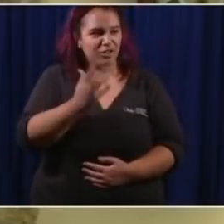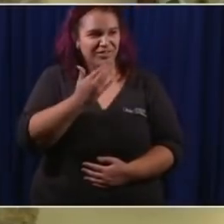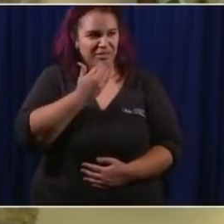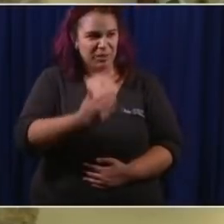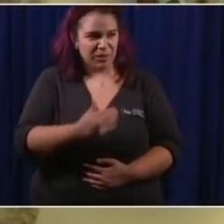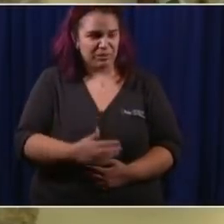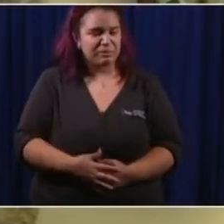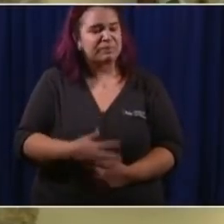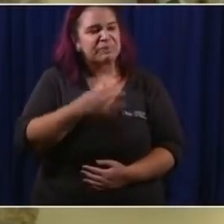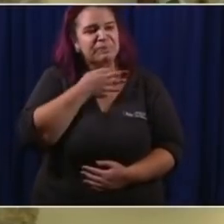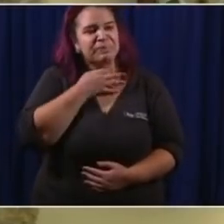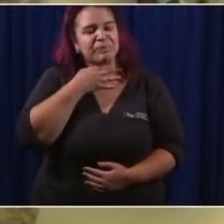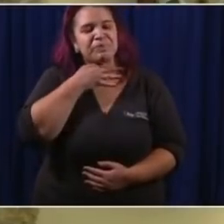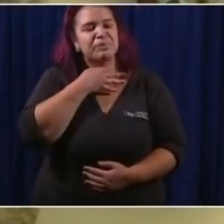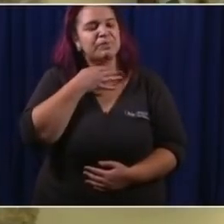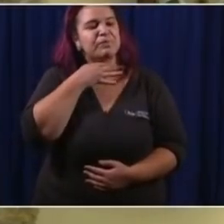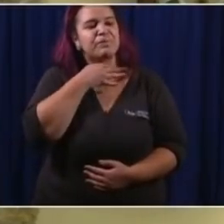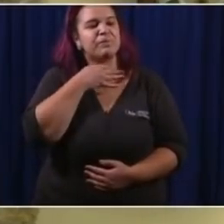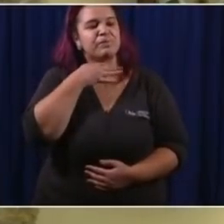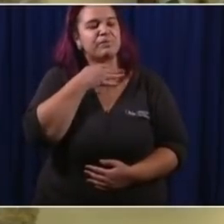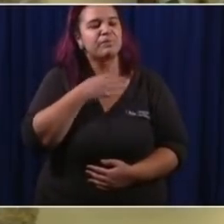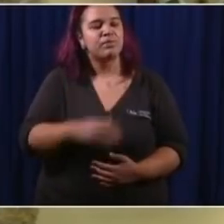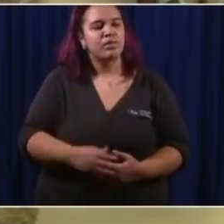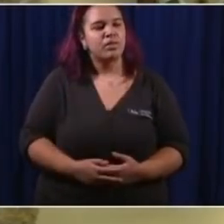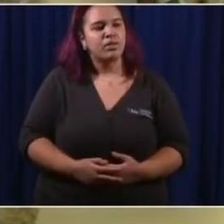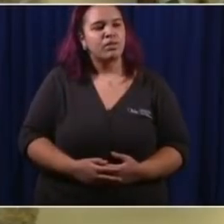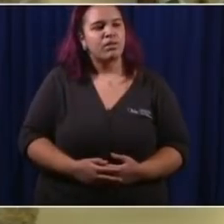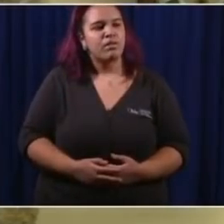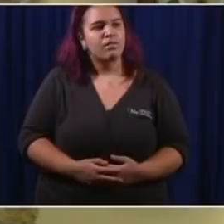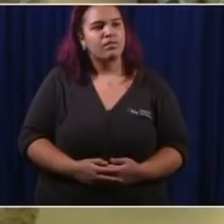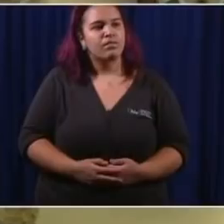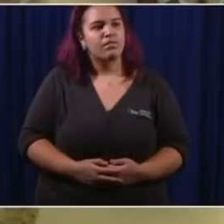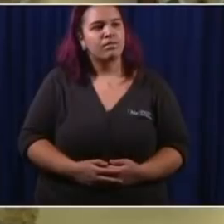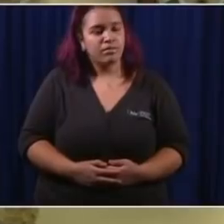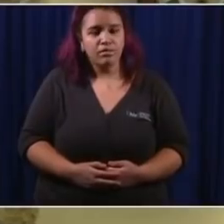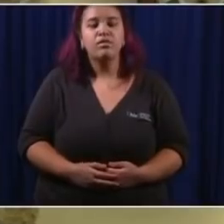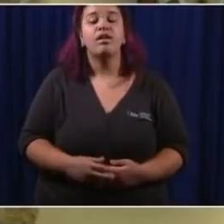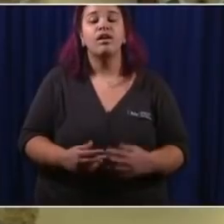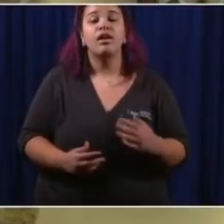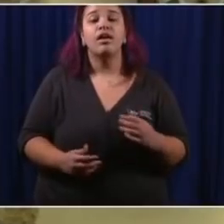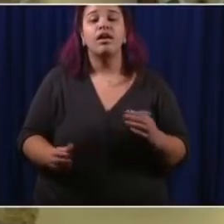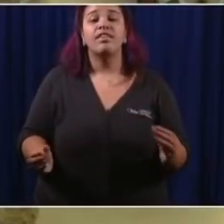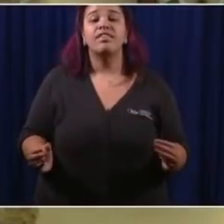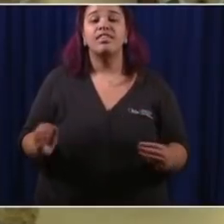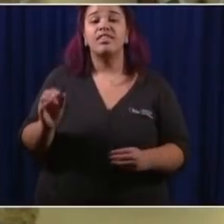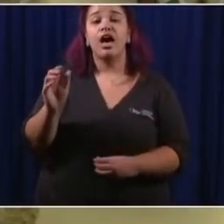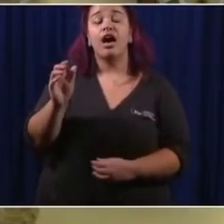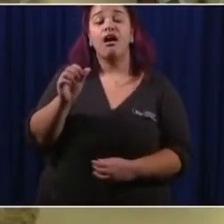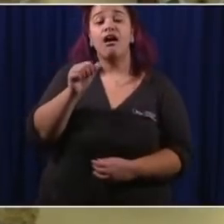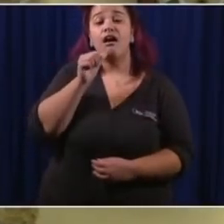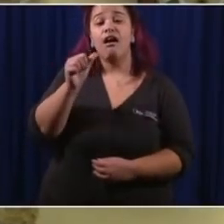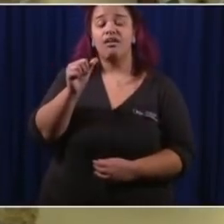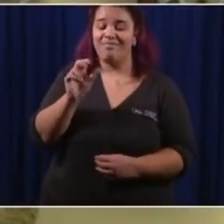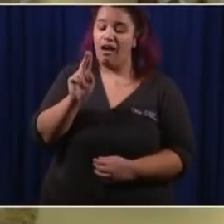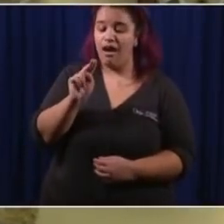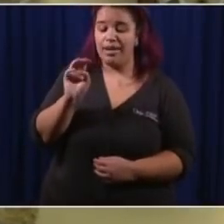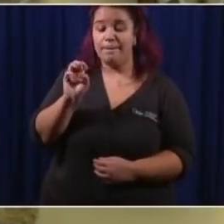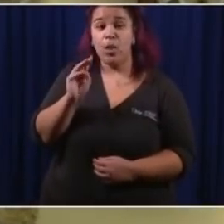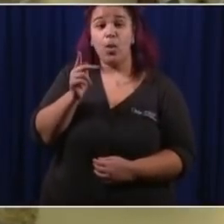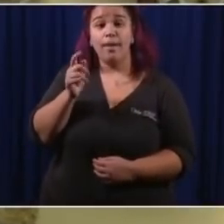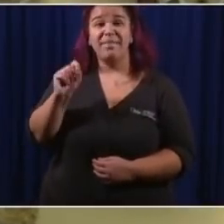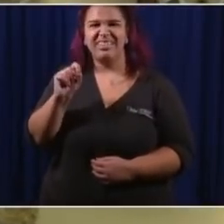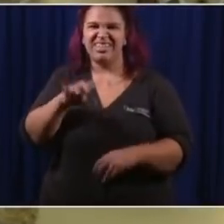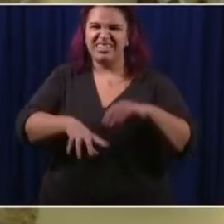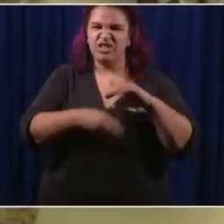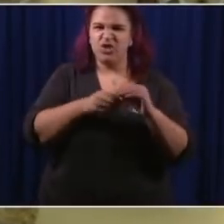any update that you could give when Ohioans could see the additional $300 for unemployment? And ultimately, when